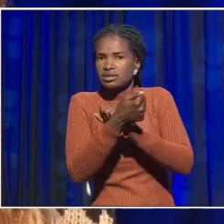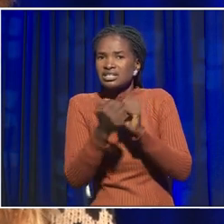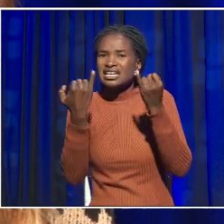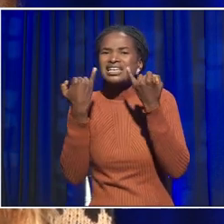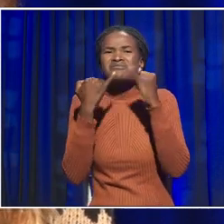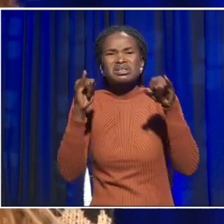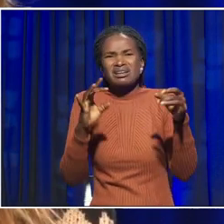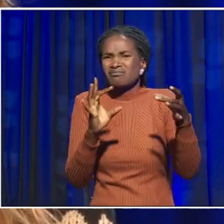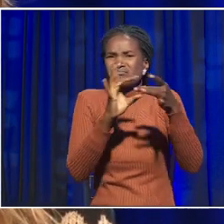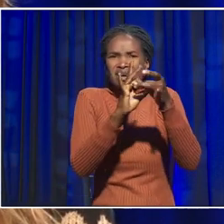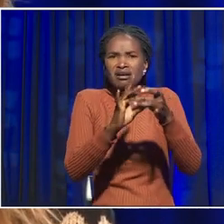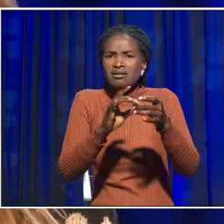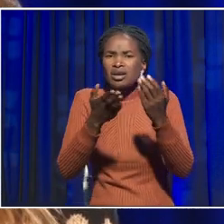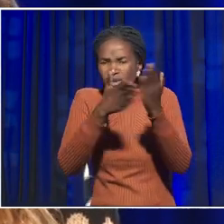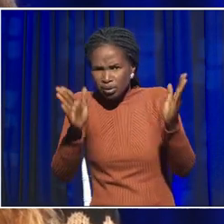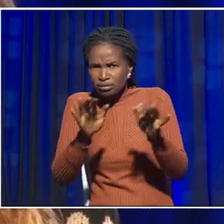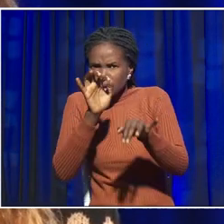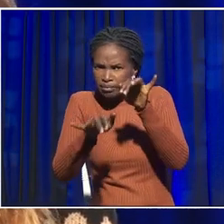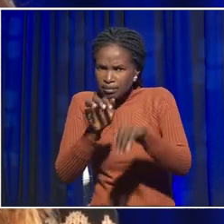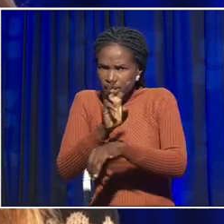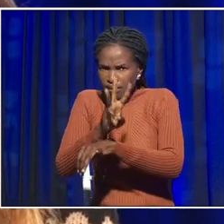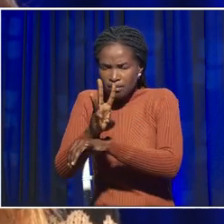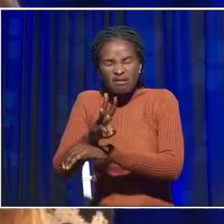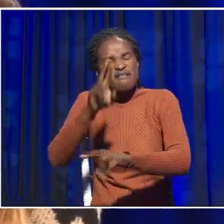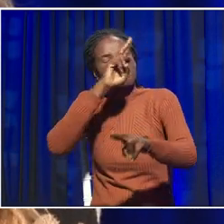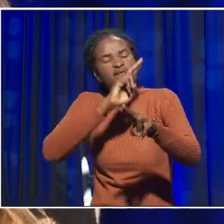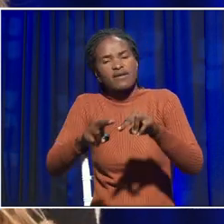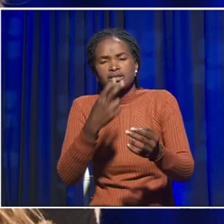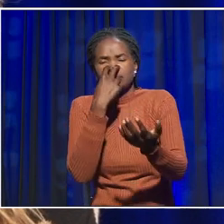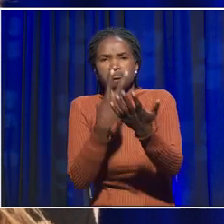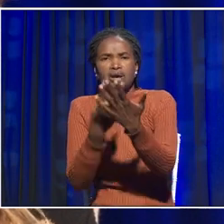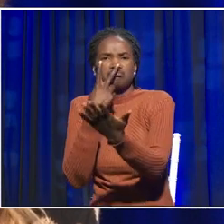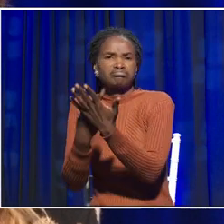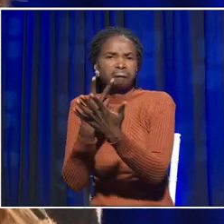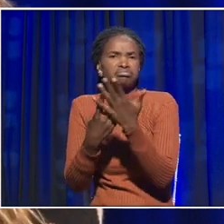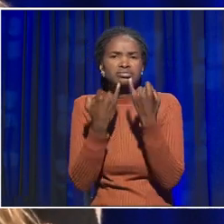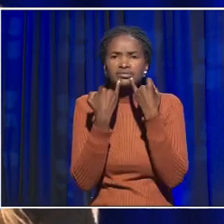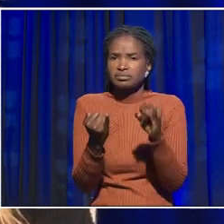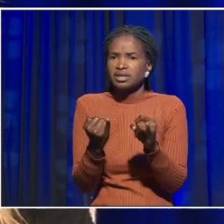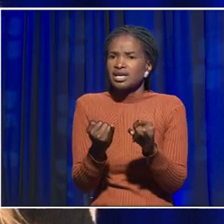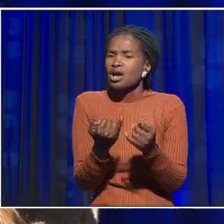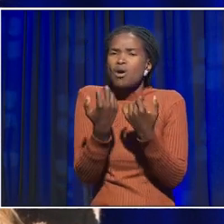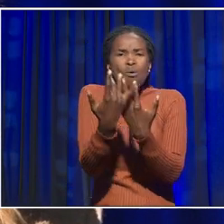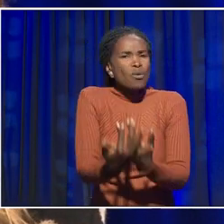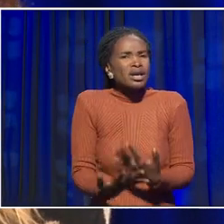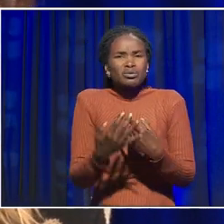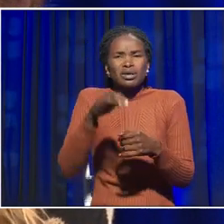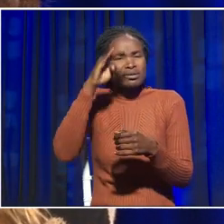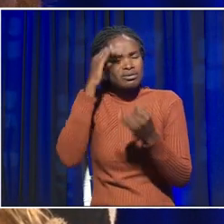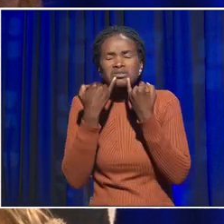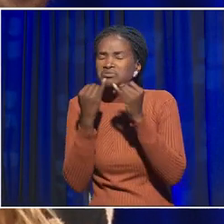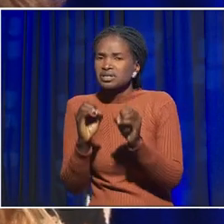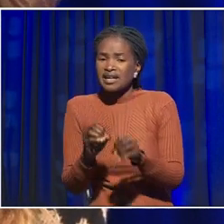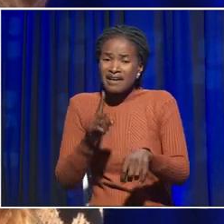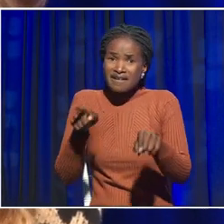connected, is at speed. Basically, sometimes you don't even need to wait at all. It happens